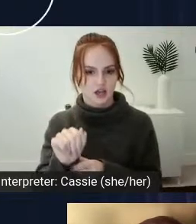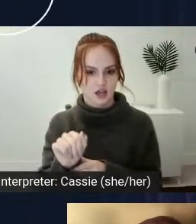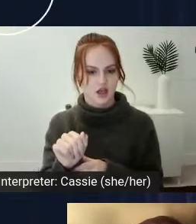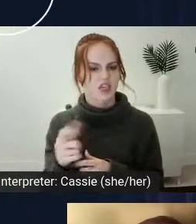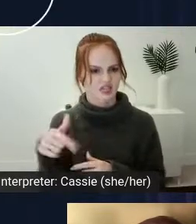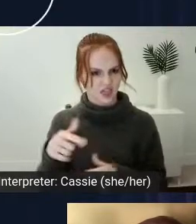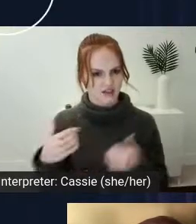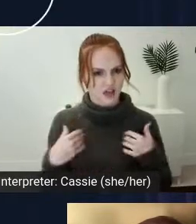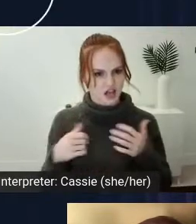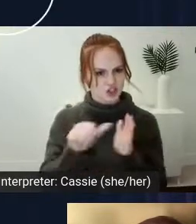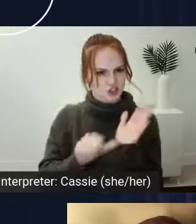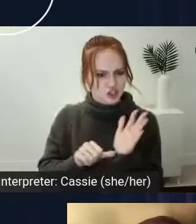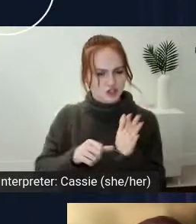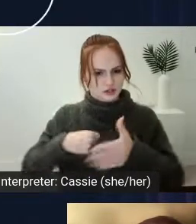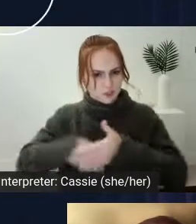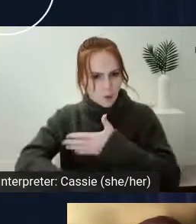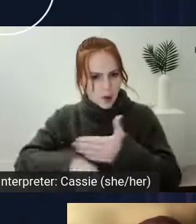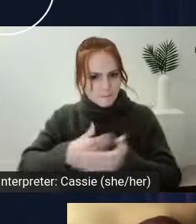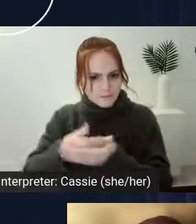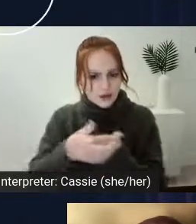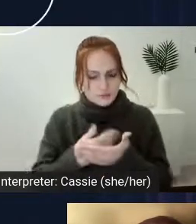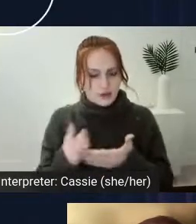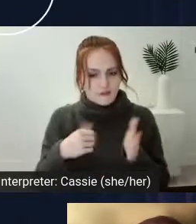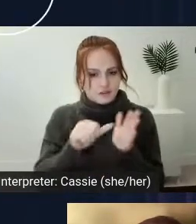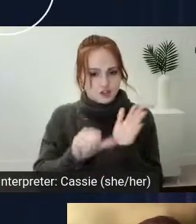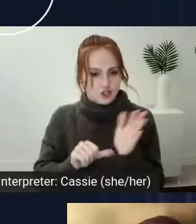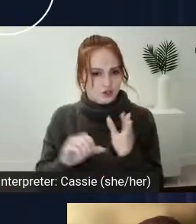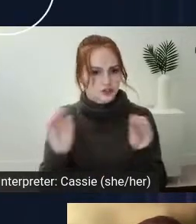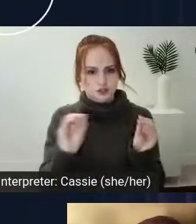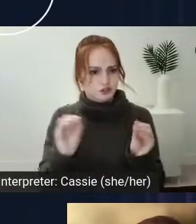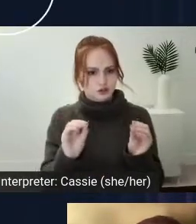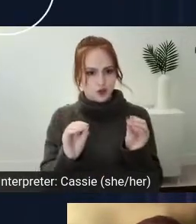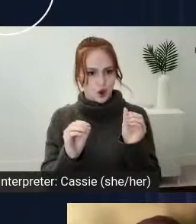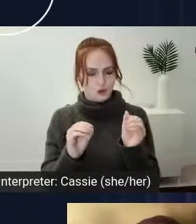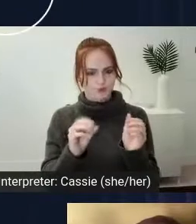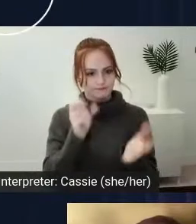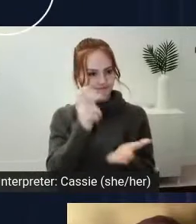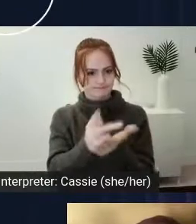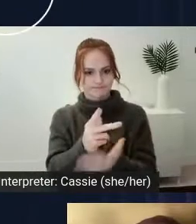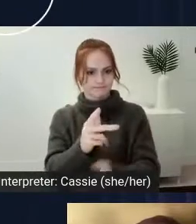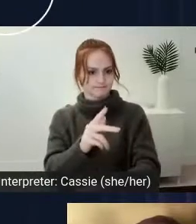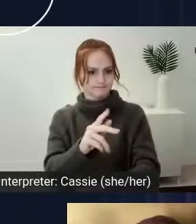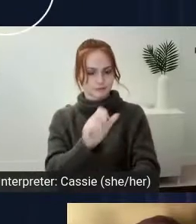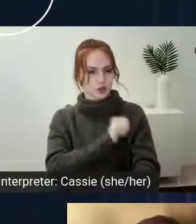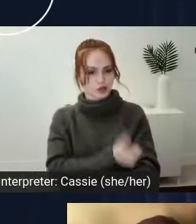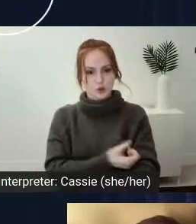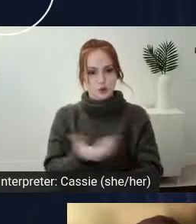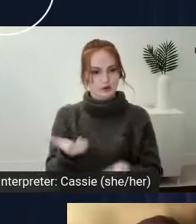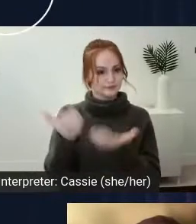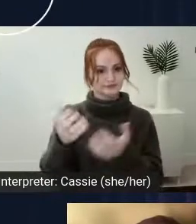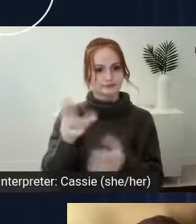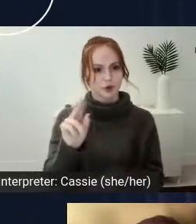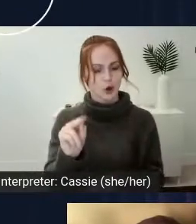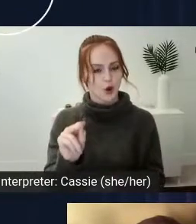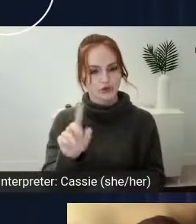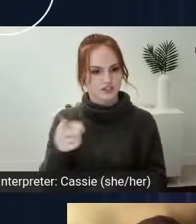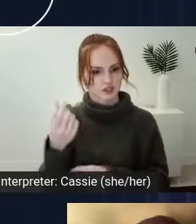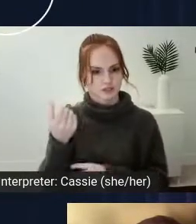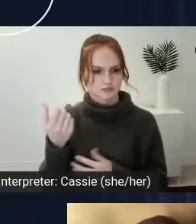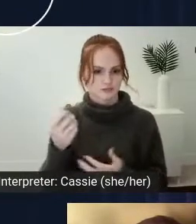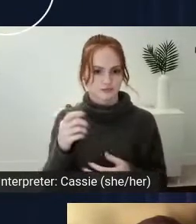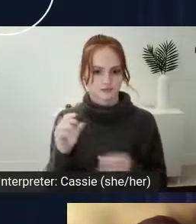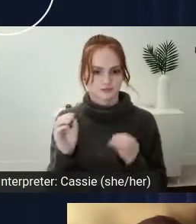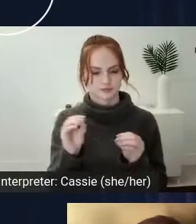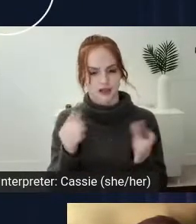years, causing lifelong harm. And that is, in a way, I mean, that's sort of